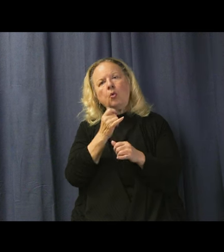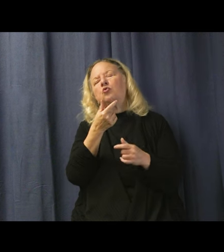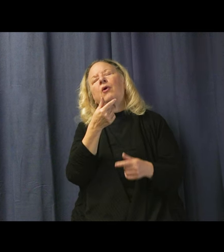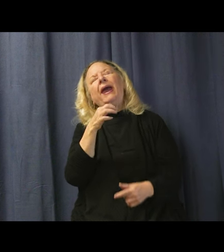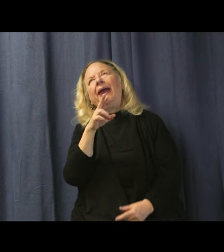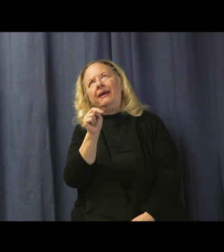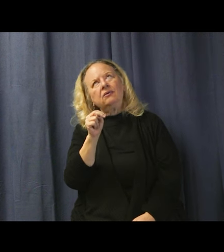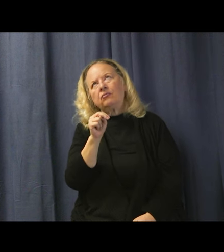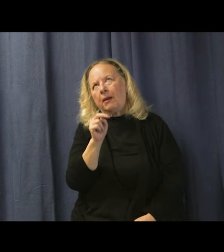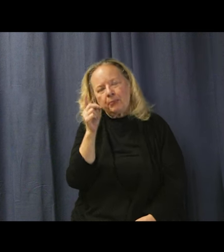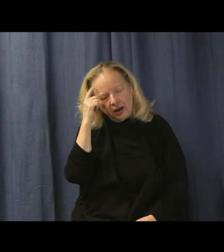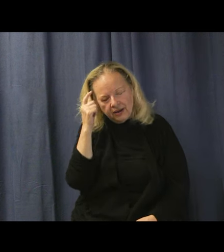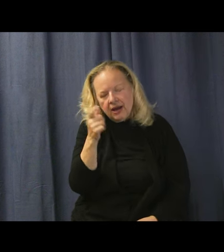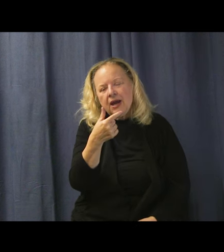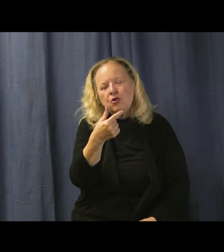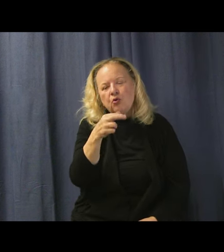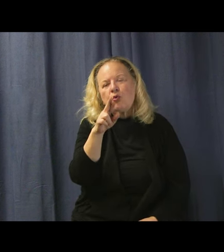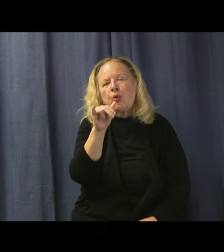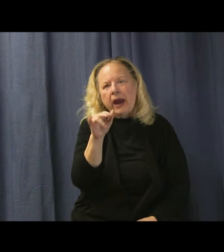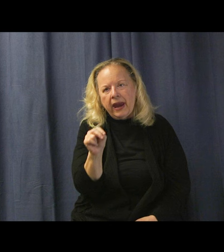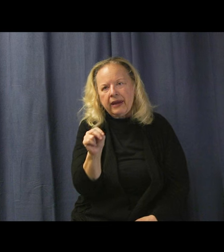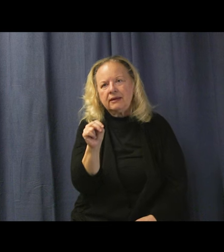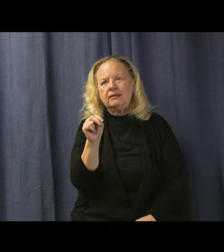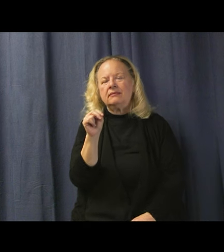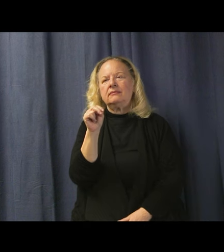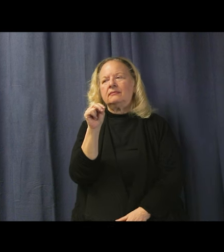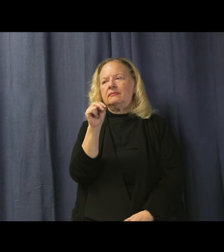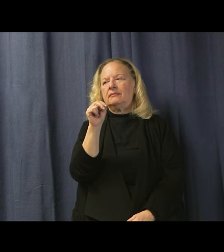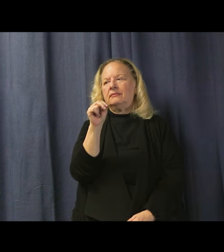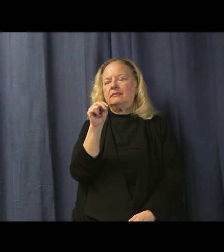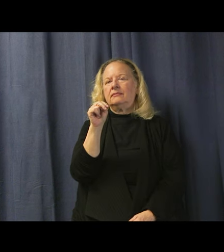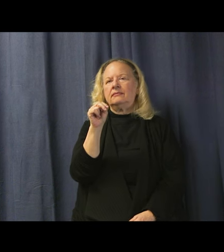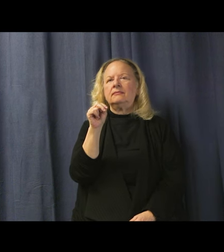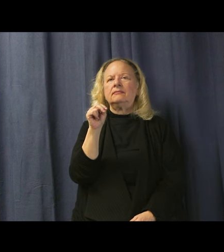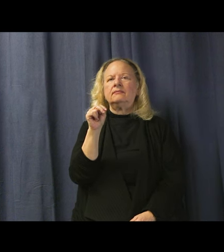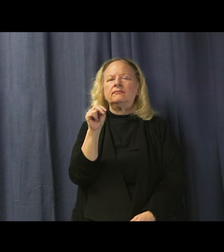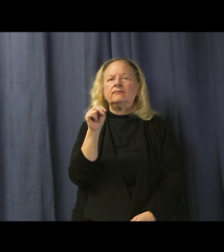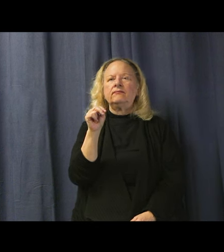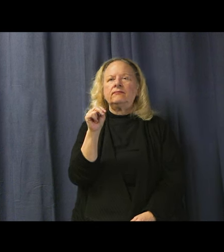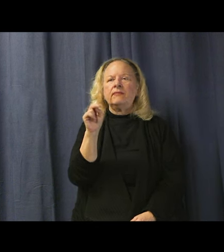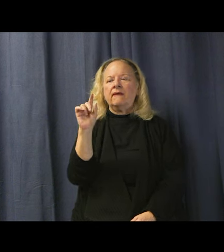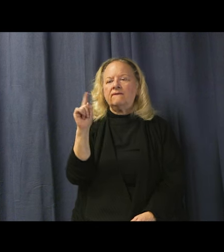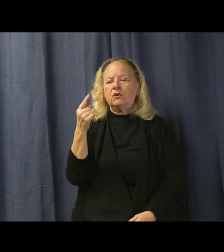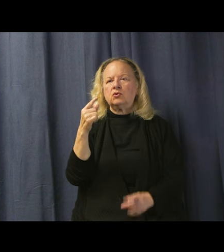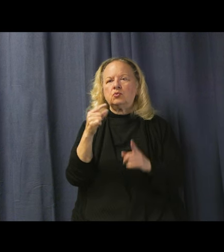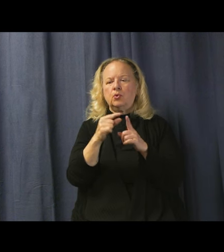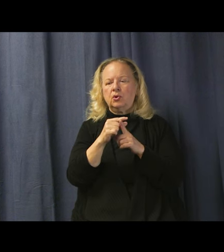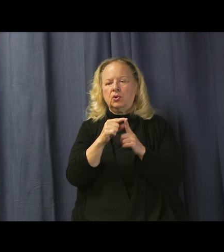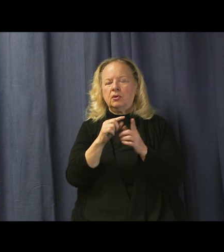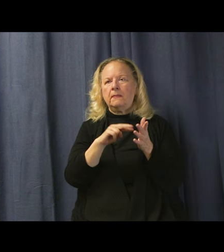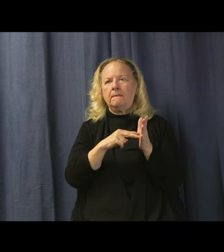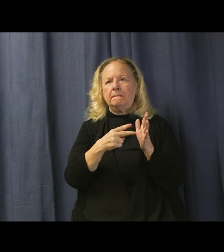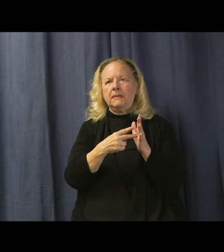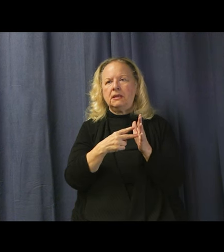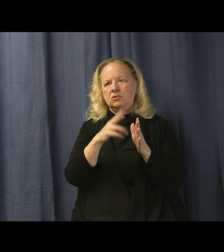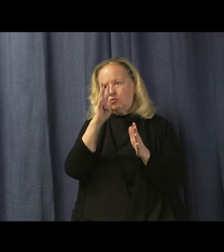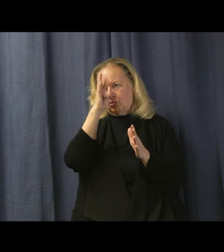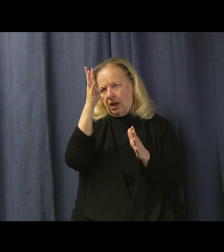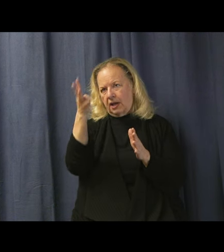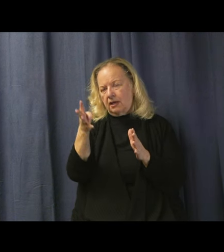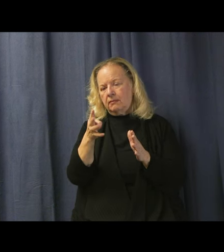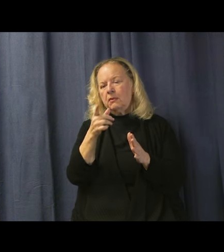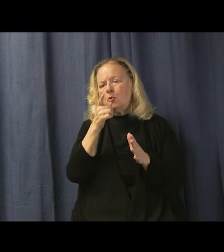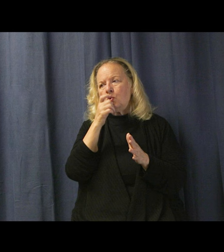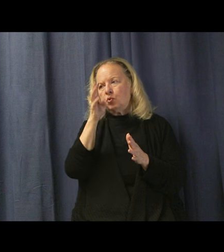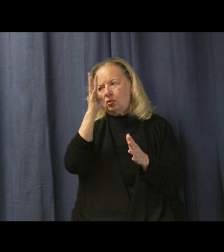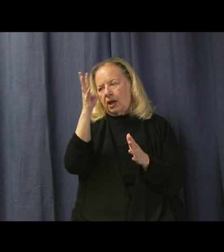of wheat fall on the ground and die, it remains alone? Remember that? Okay. Now, these first words we know means created, but